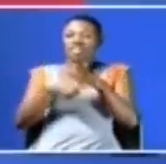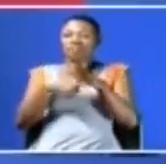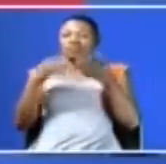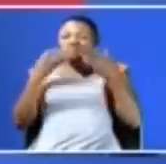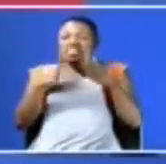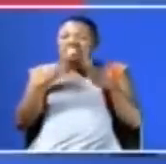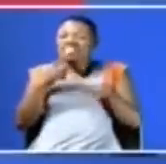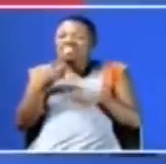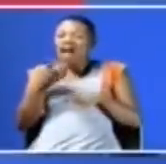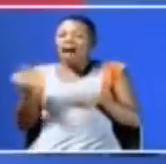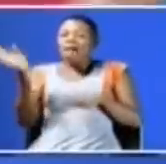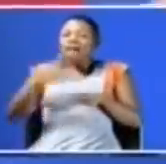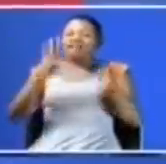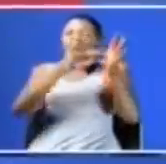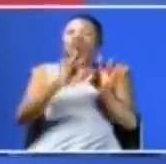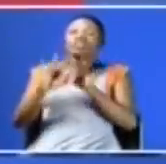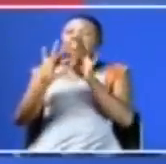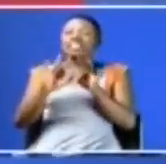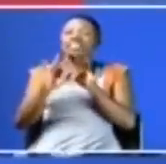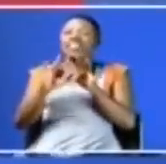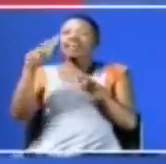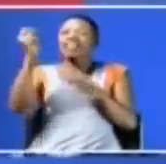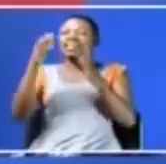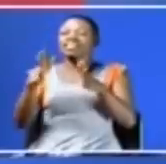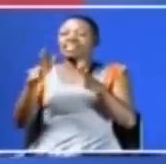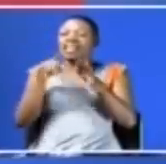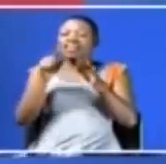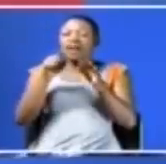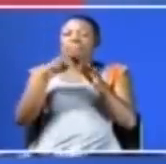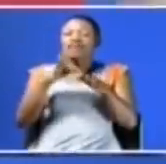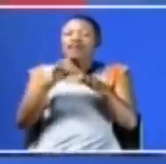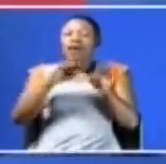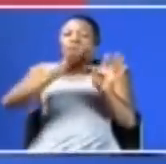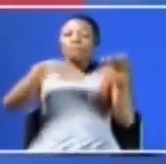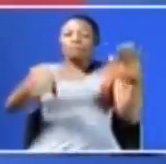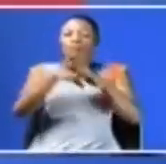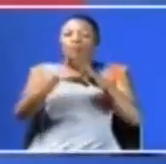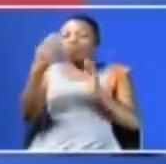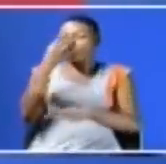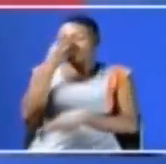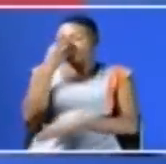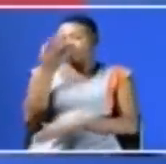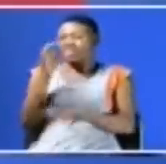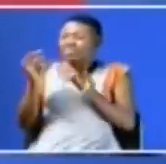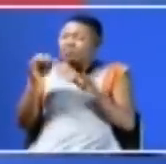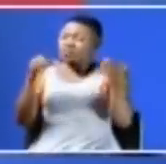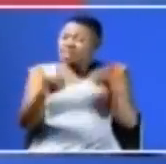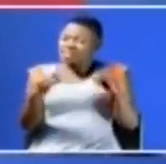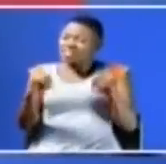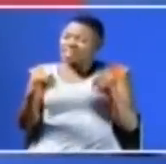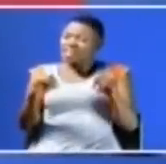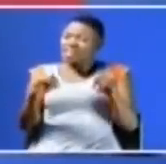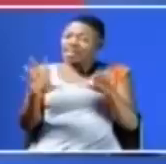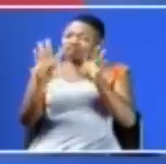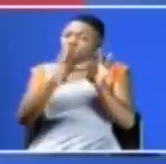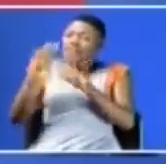they're going to reconcile Kenyans, they turn on William Ruto. Mm. Then you ask, if you are trying to reconcile Kenyans, you should be